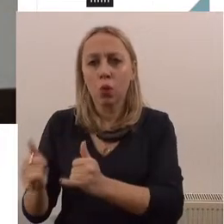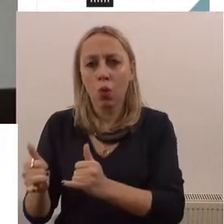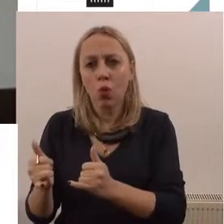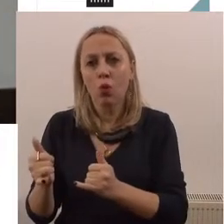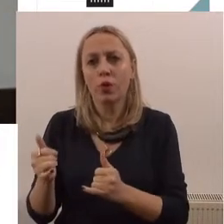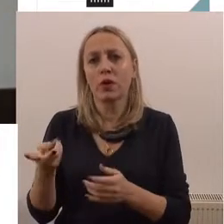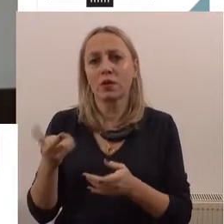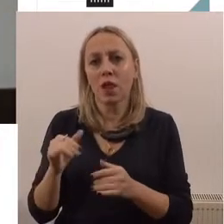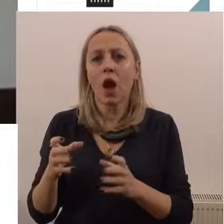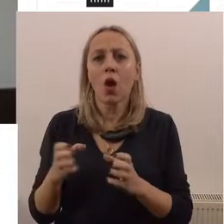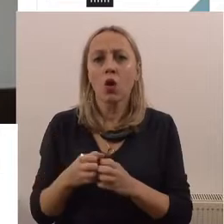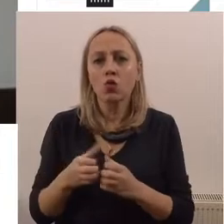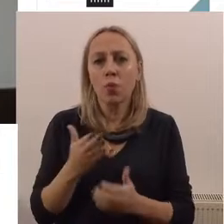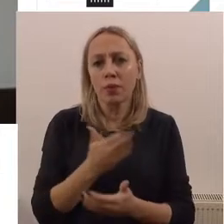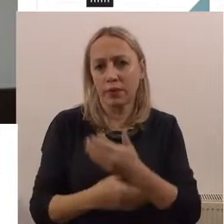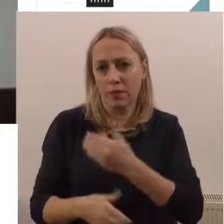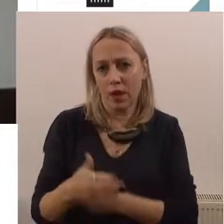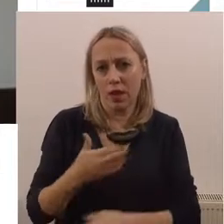feel.